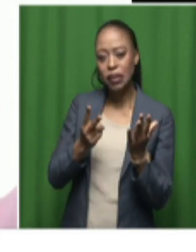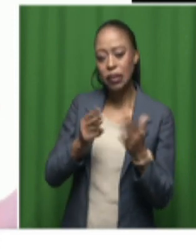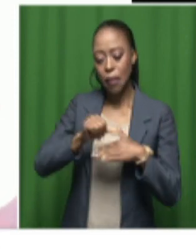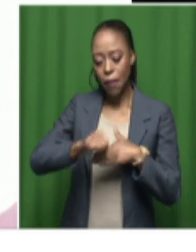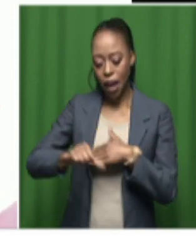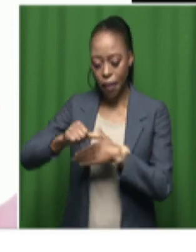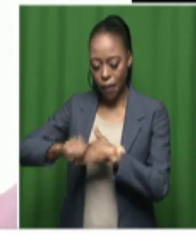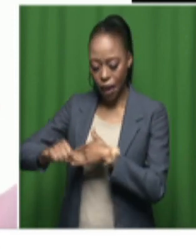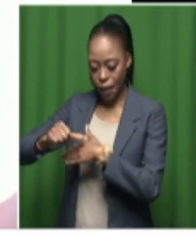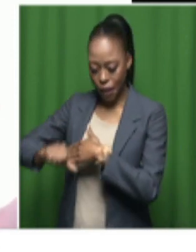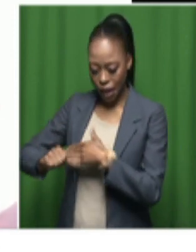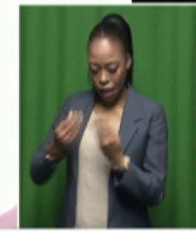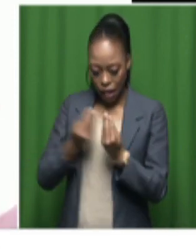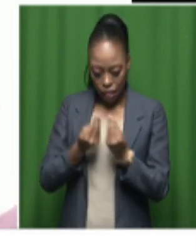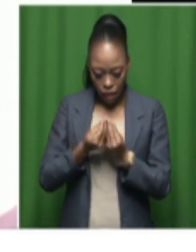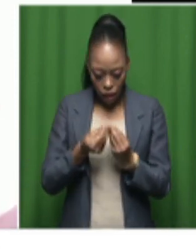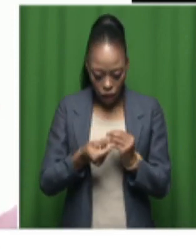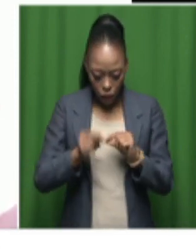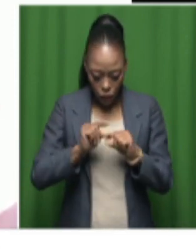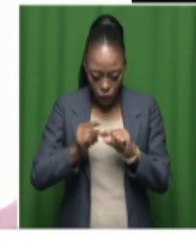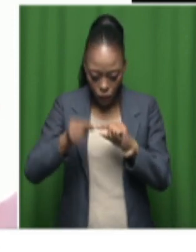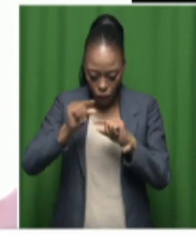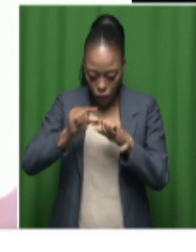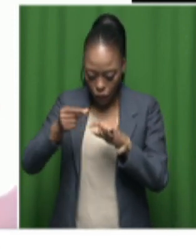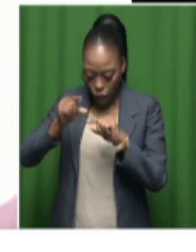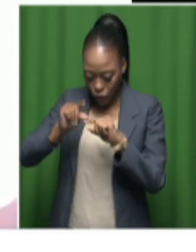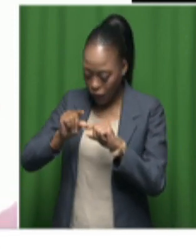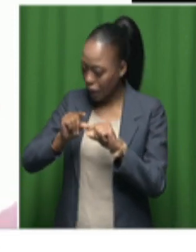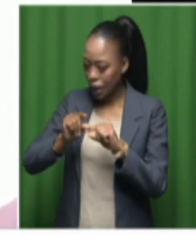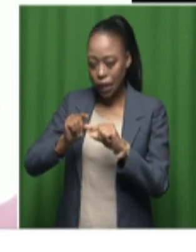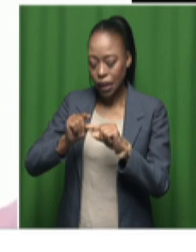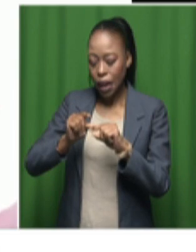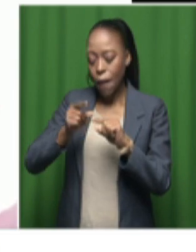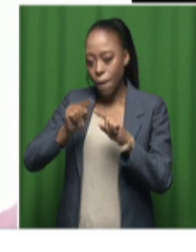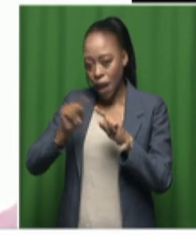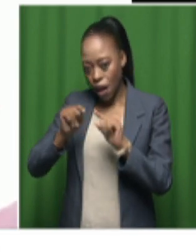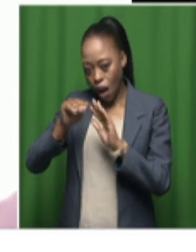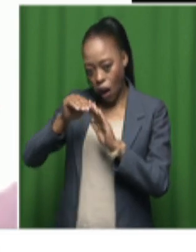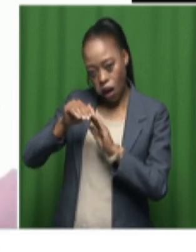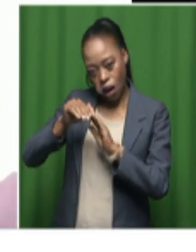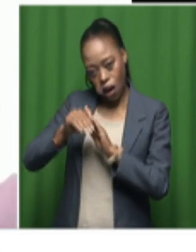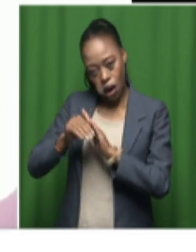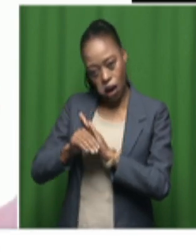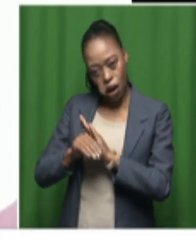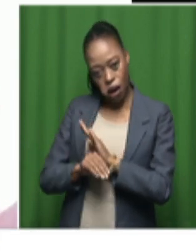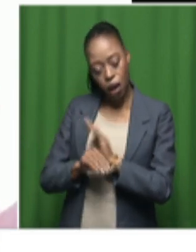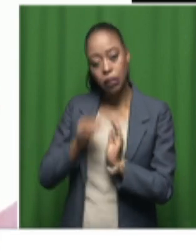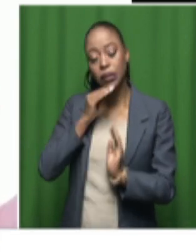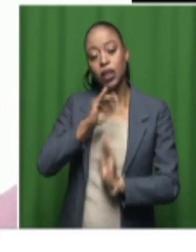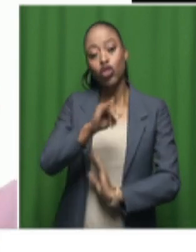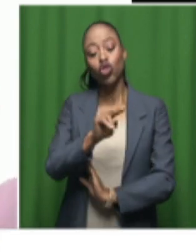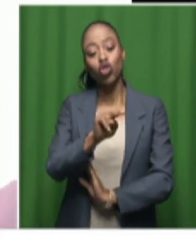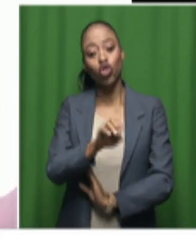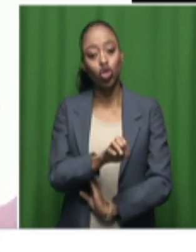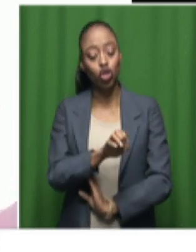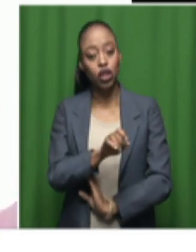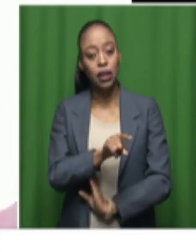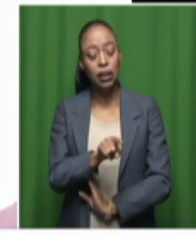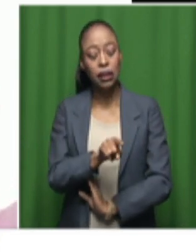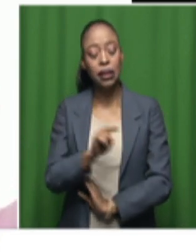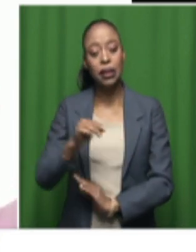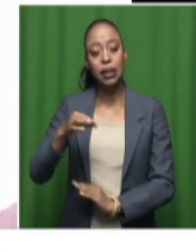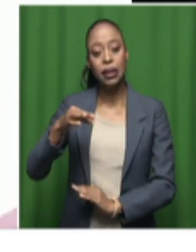month-on-month increase in our food basket is getting less and less. So in June, the